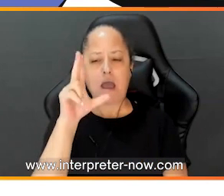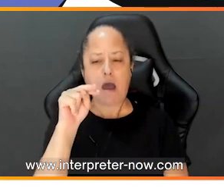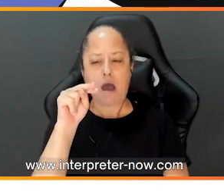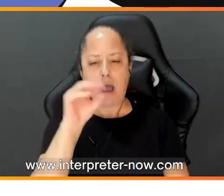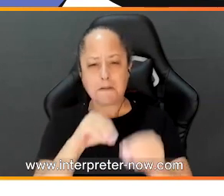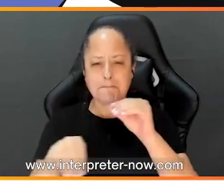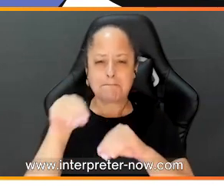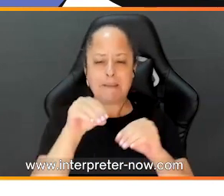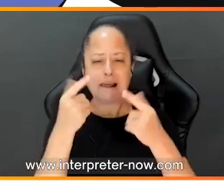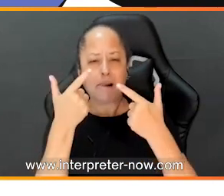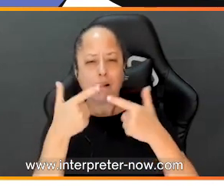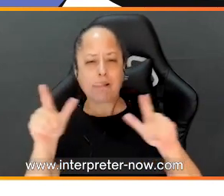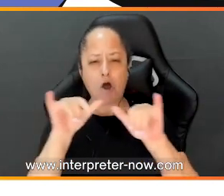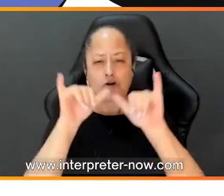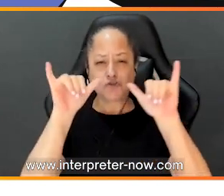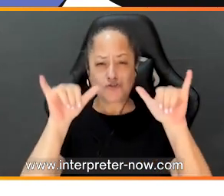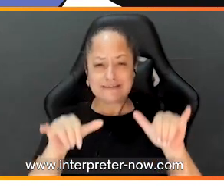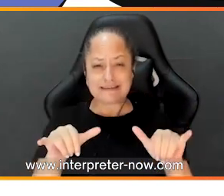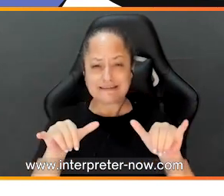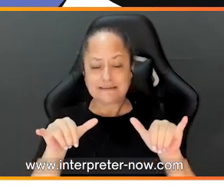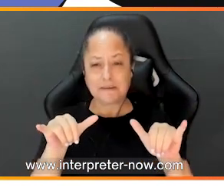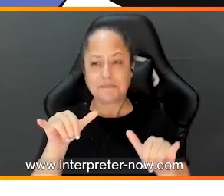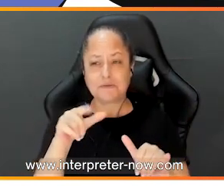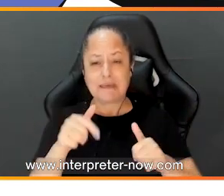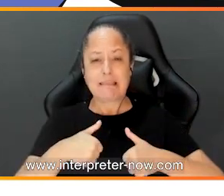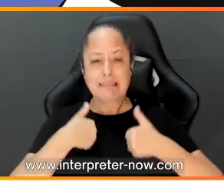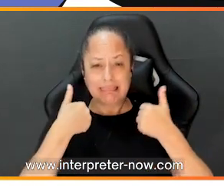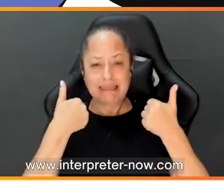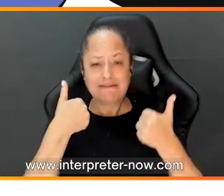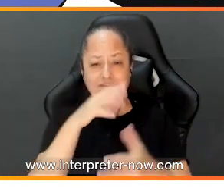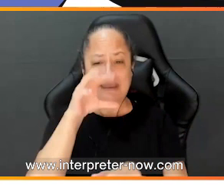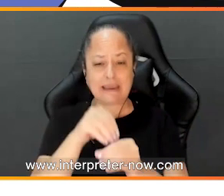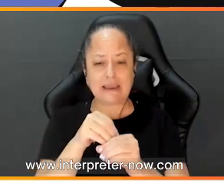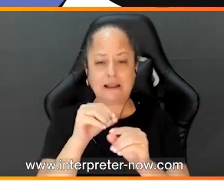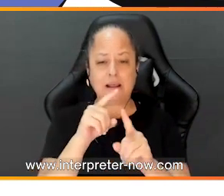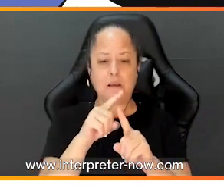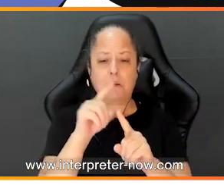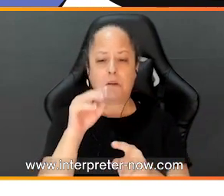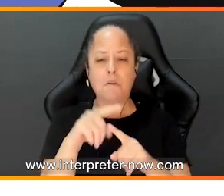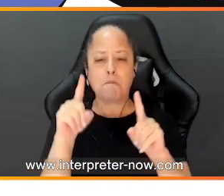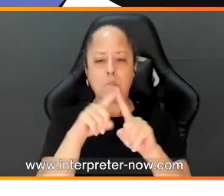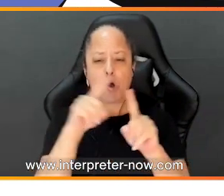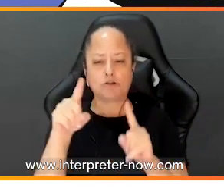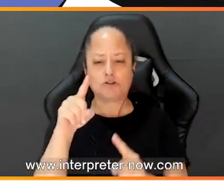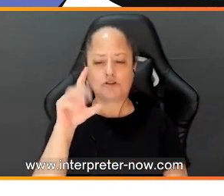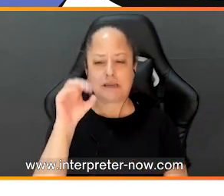to really unpack these larger systems that we're living in. So kind of